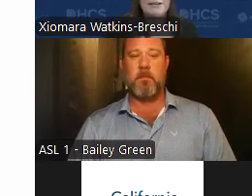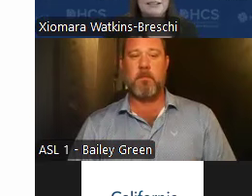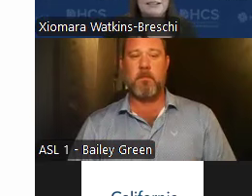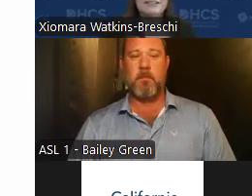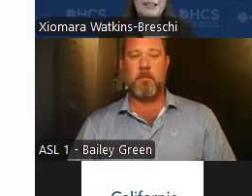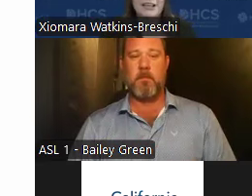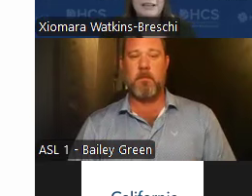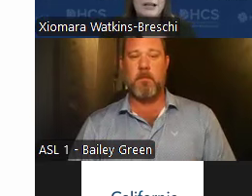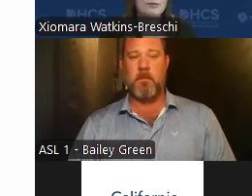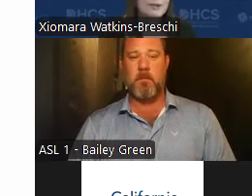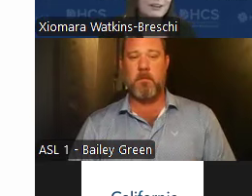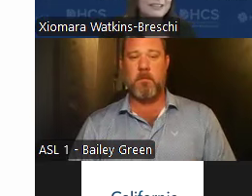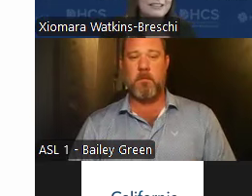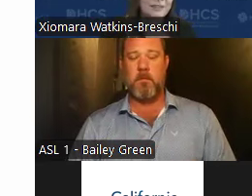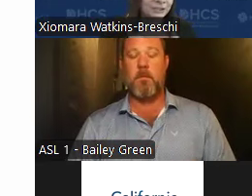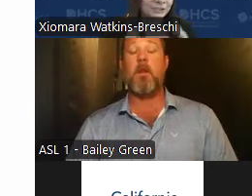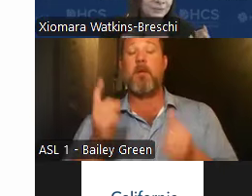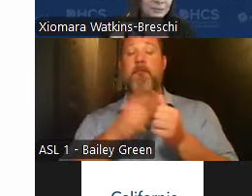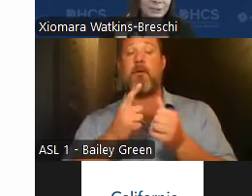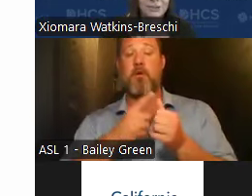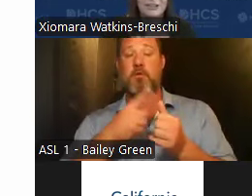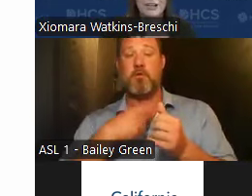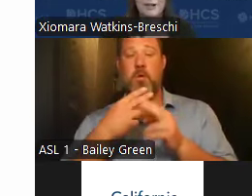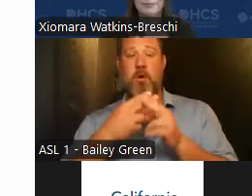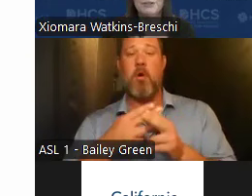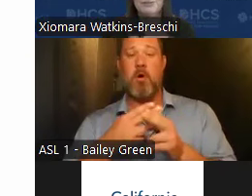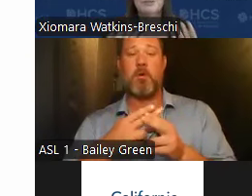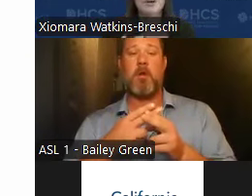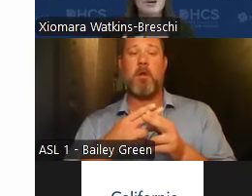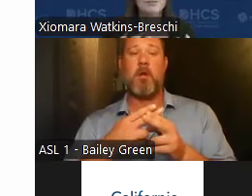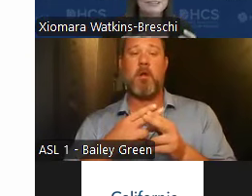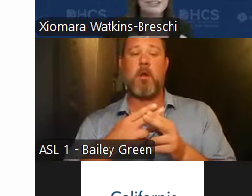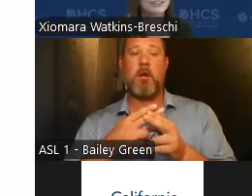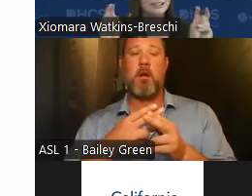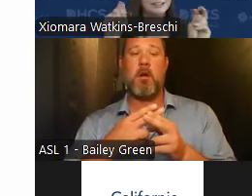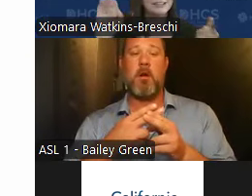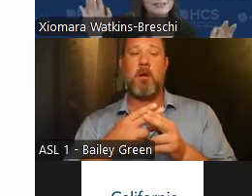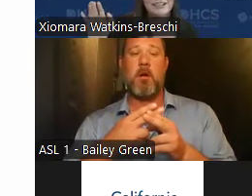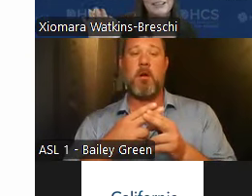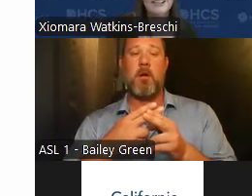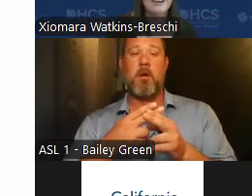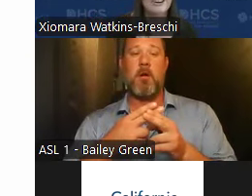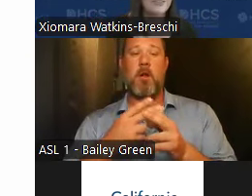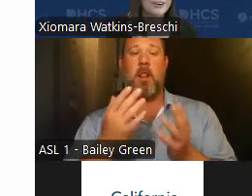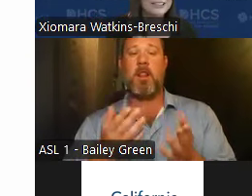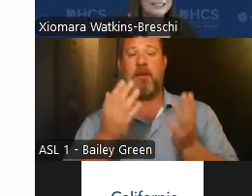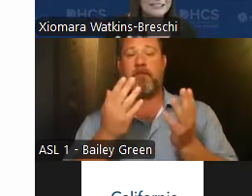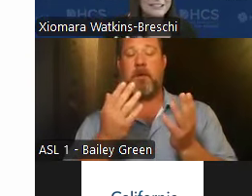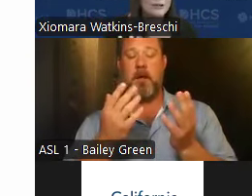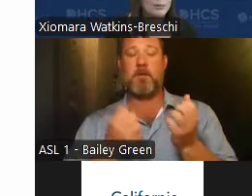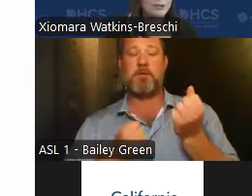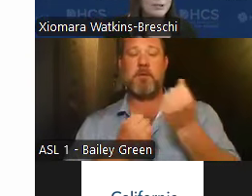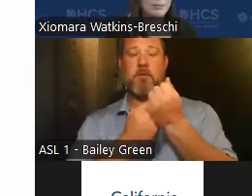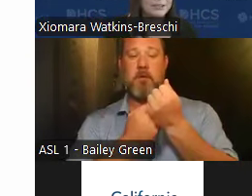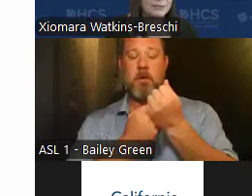talking about is what we're calling a lift and shift approach, which would involve essentially like lifting our four